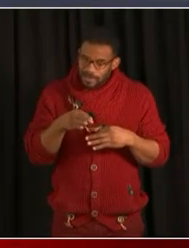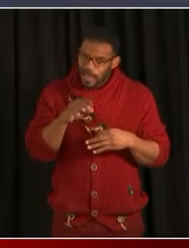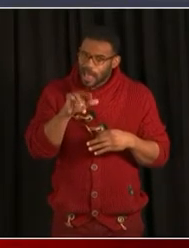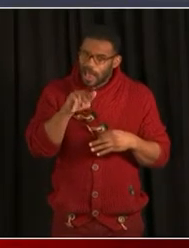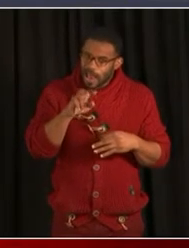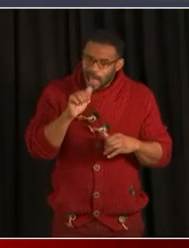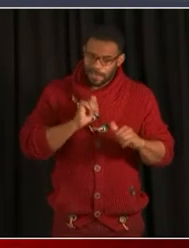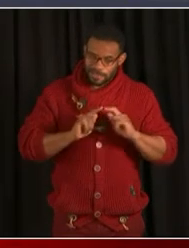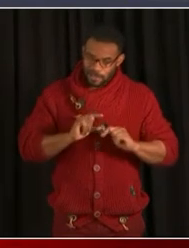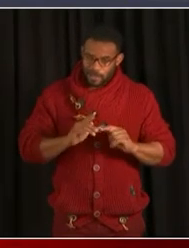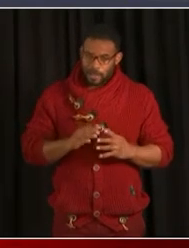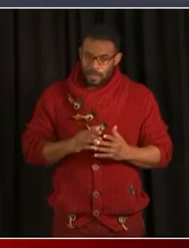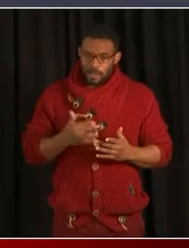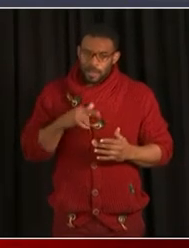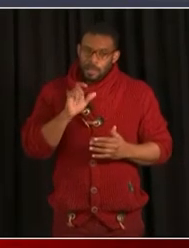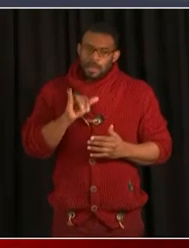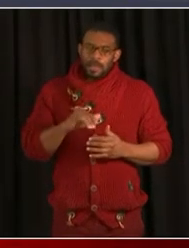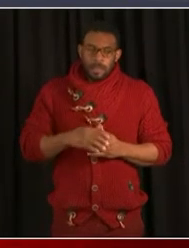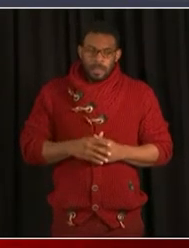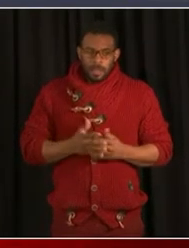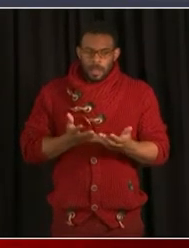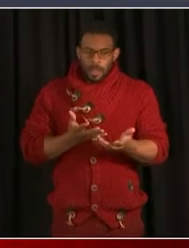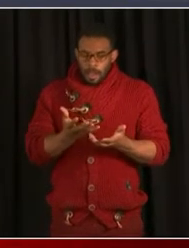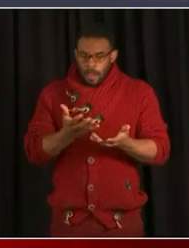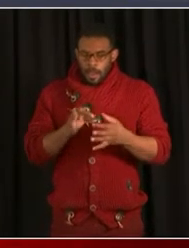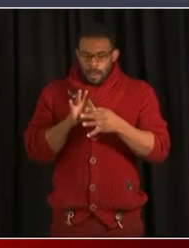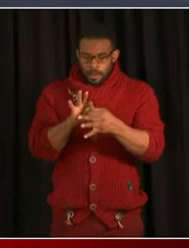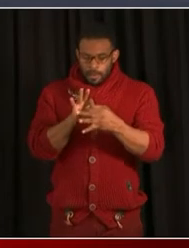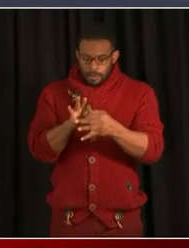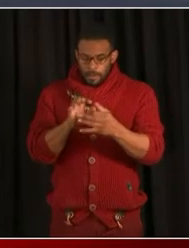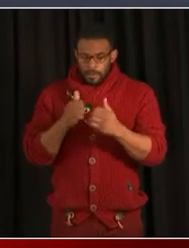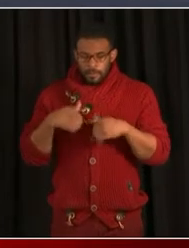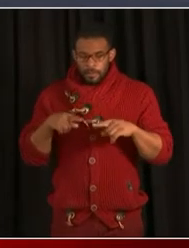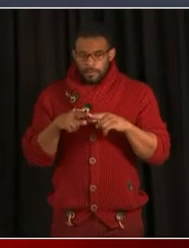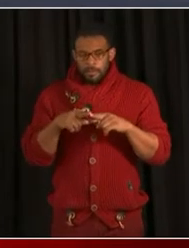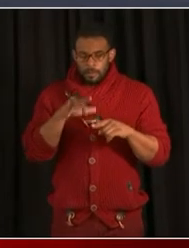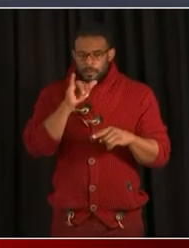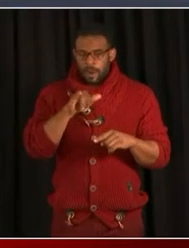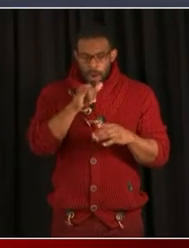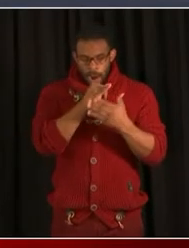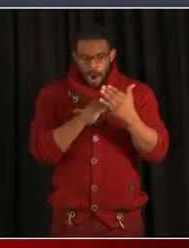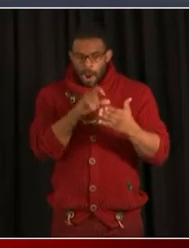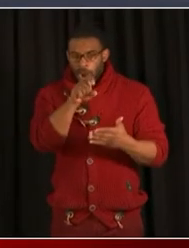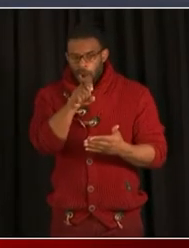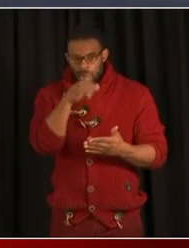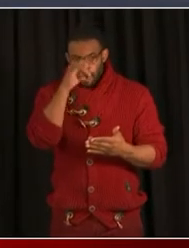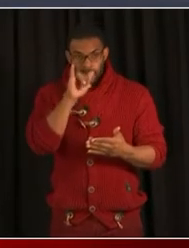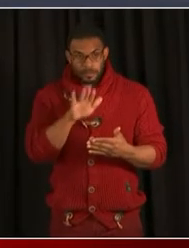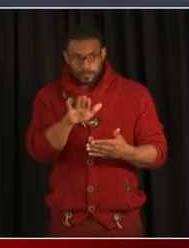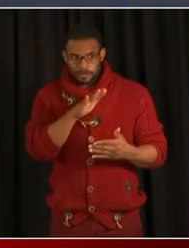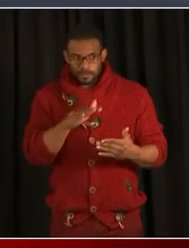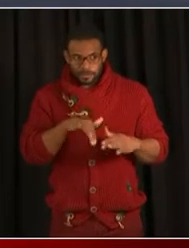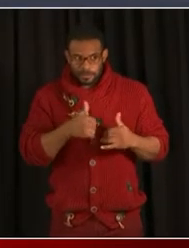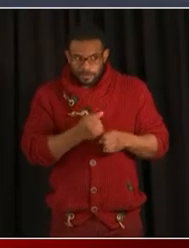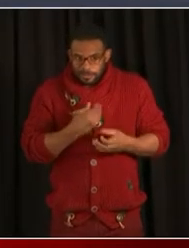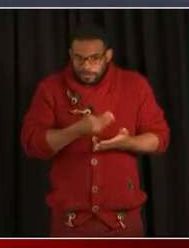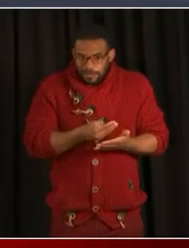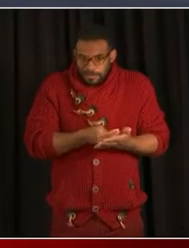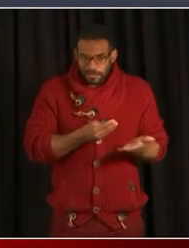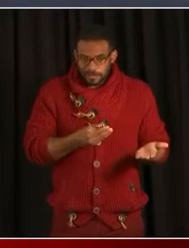means the experience that our community needs, the engagement and the connection they have with us, and that the artists need, because this is their